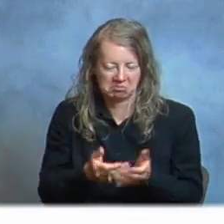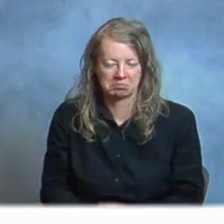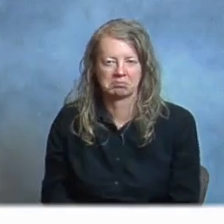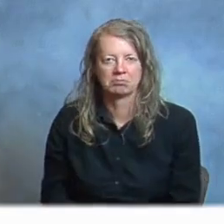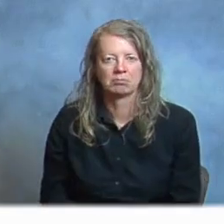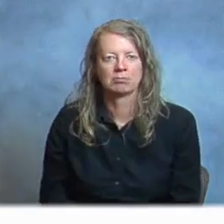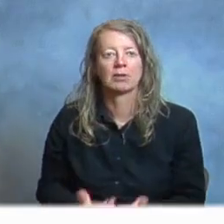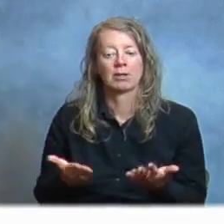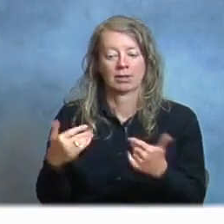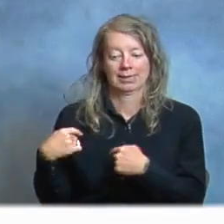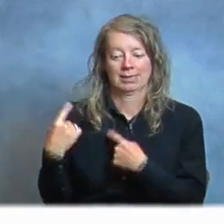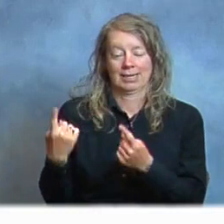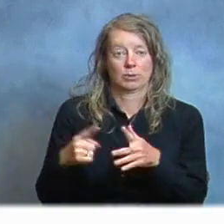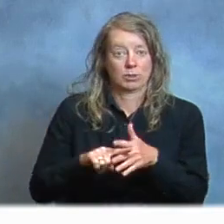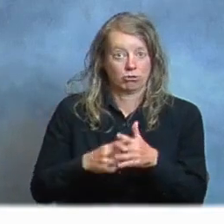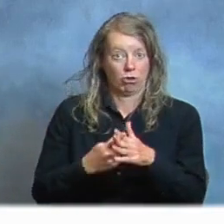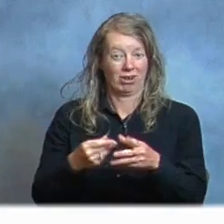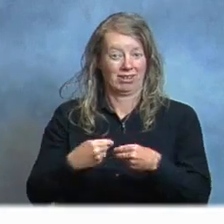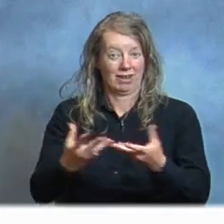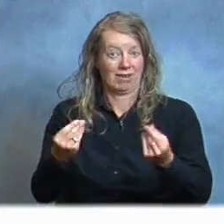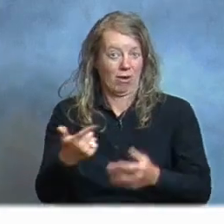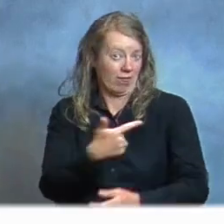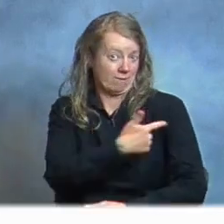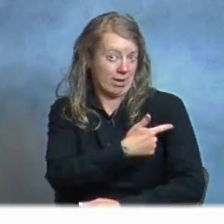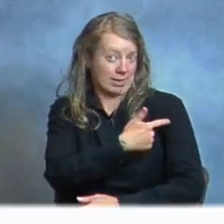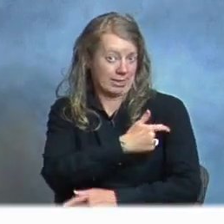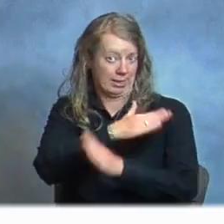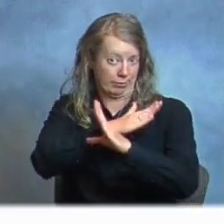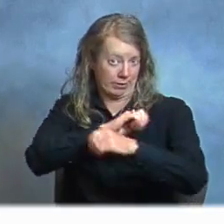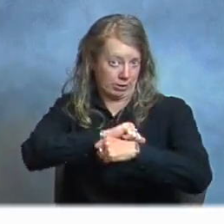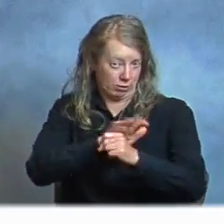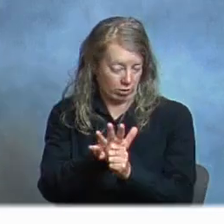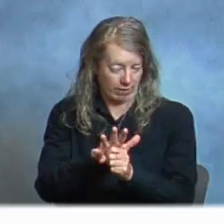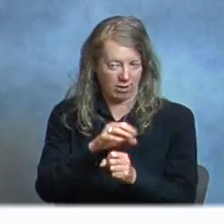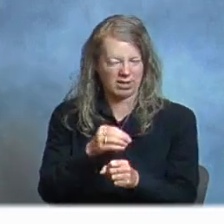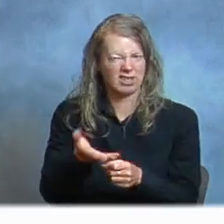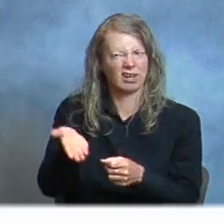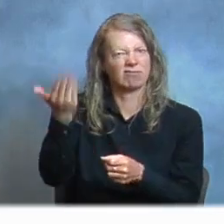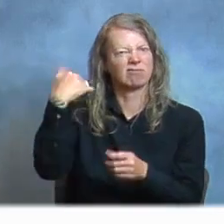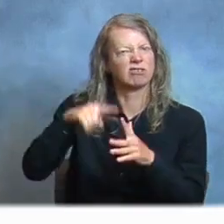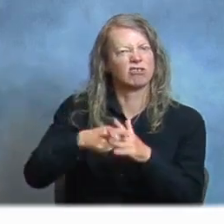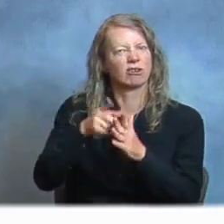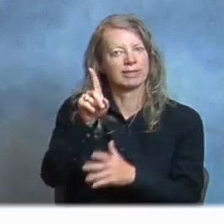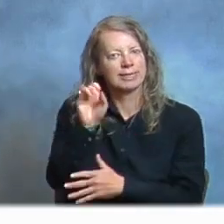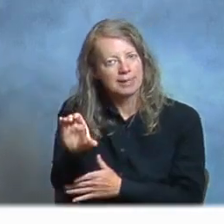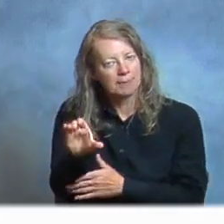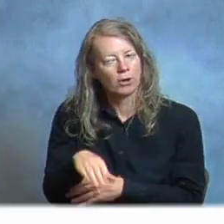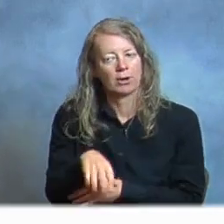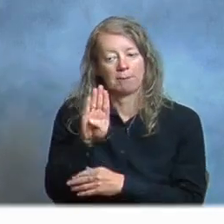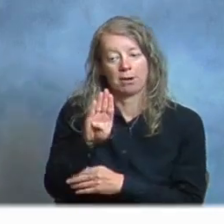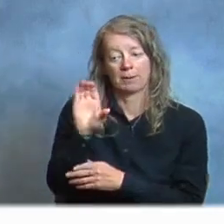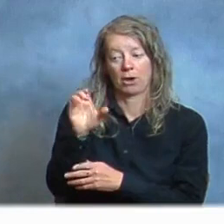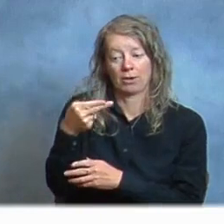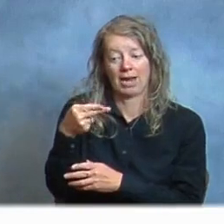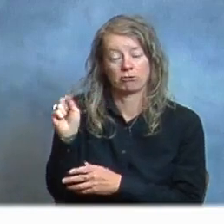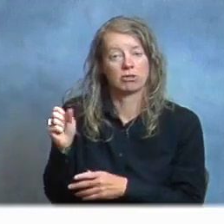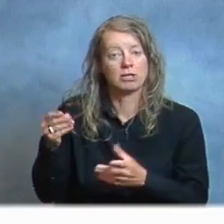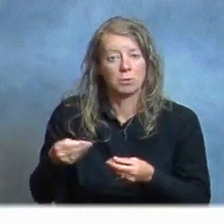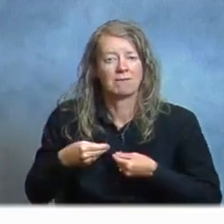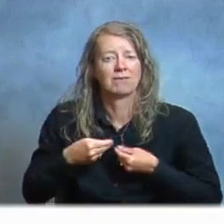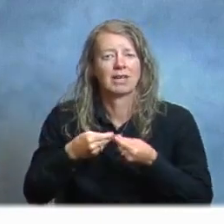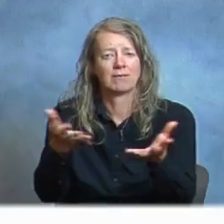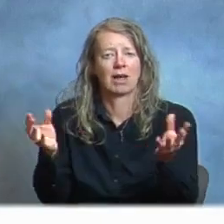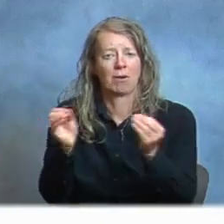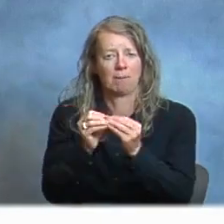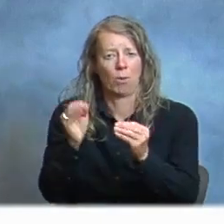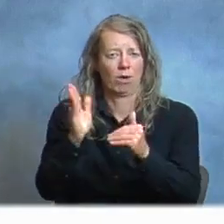And so since the beginning of our vaccination efforts, which began back in December, Buncombe County HHS has administered over 90,000 doses